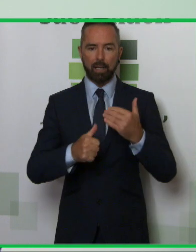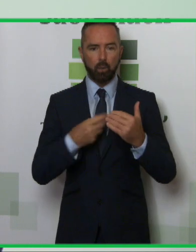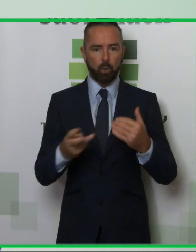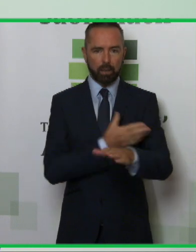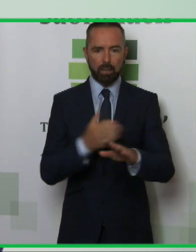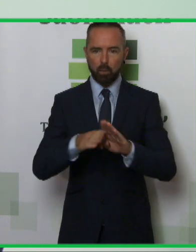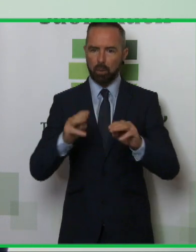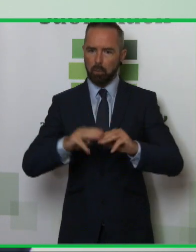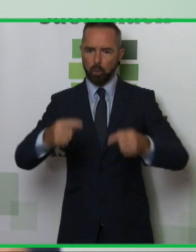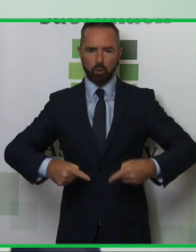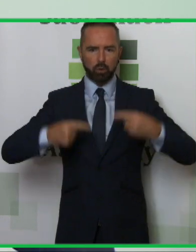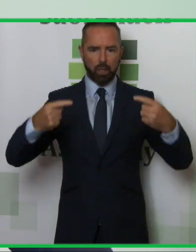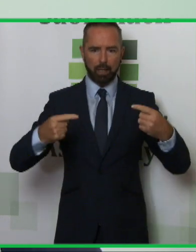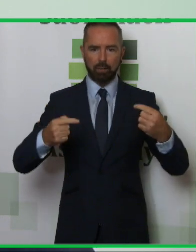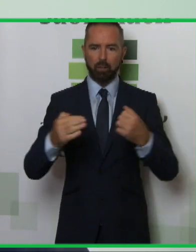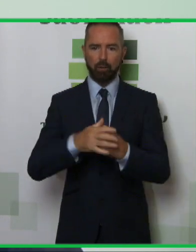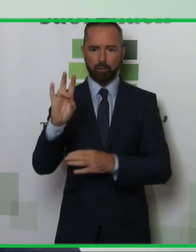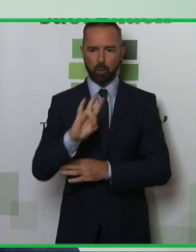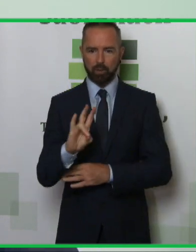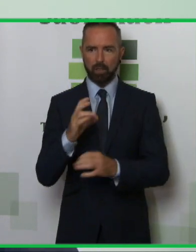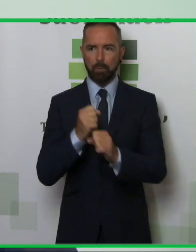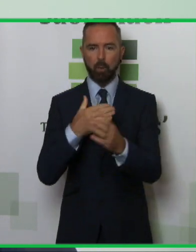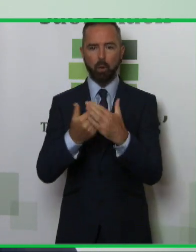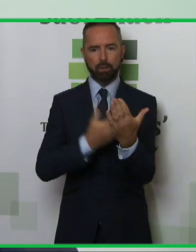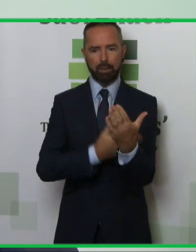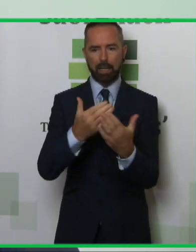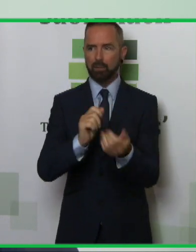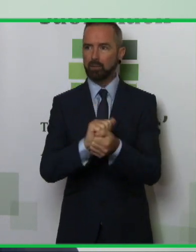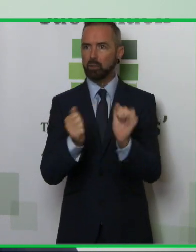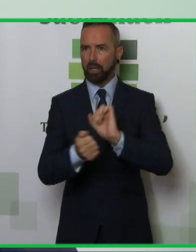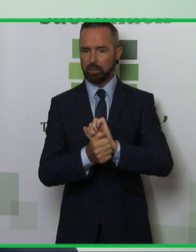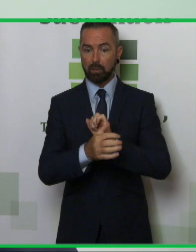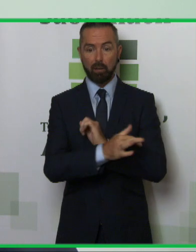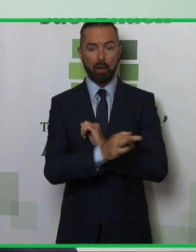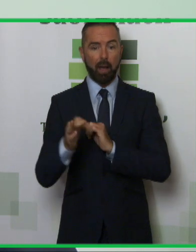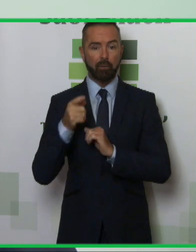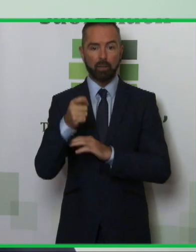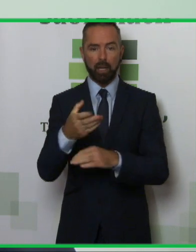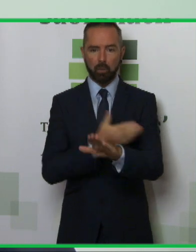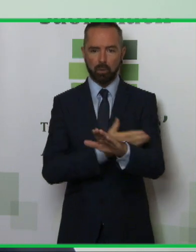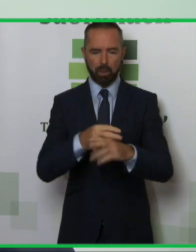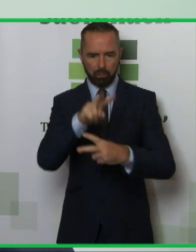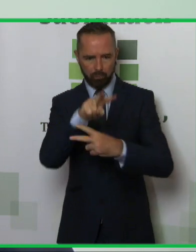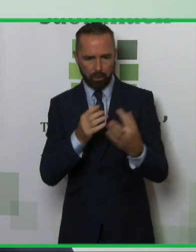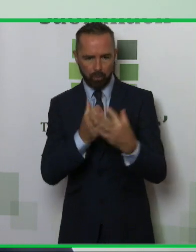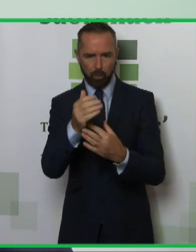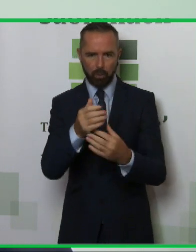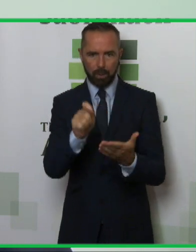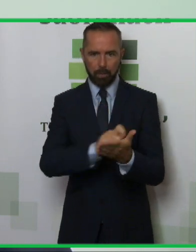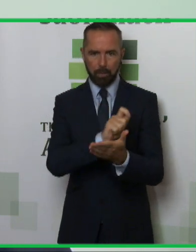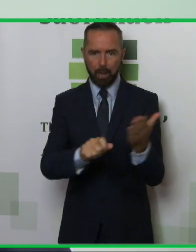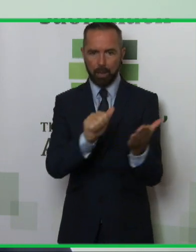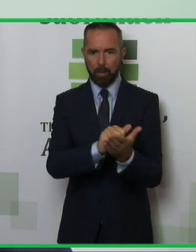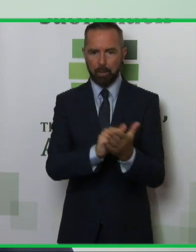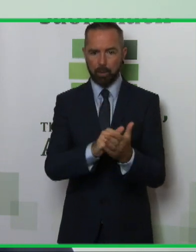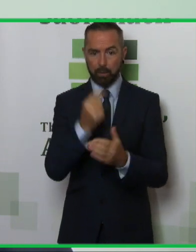on legislative change. Following that, we're going to get into a sequence of ballot papers. As you would have seen, 2 weeks